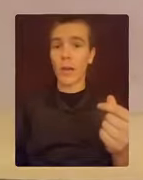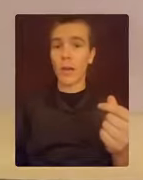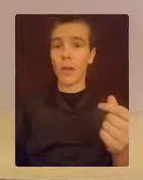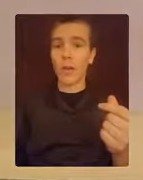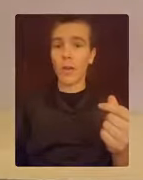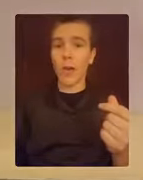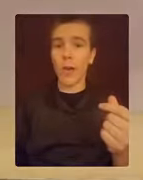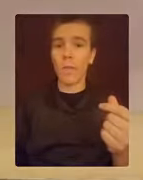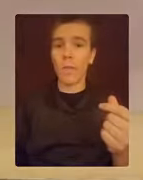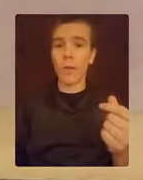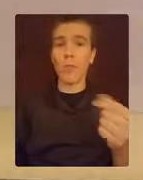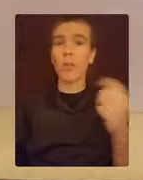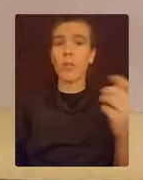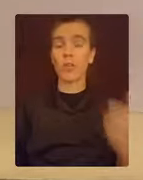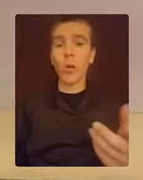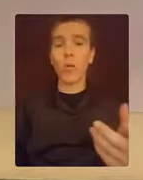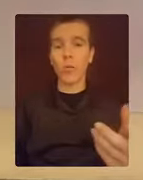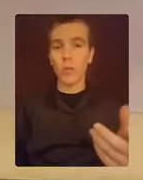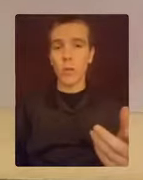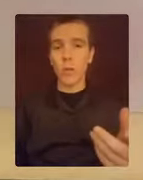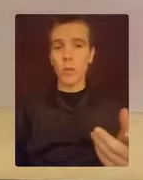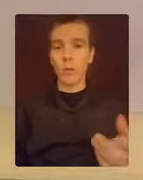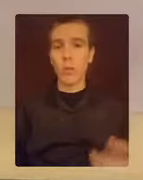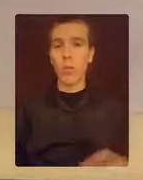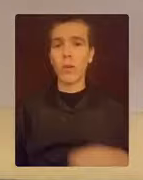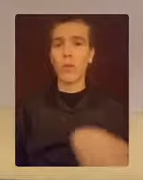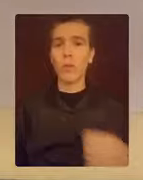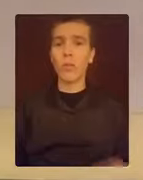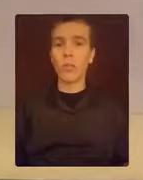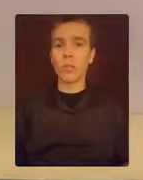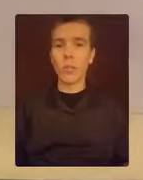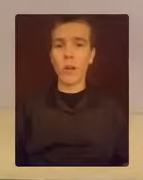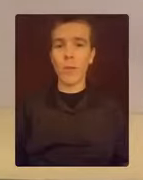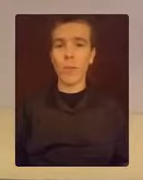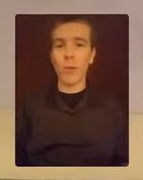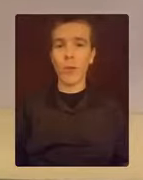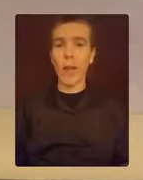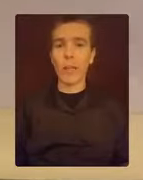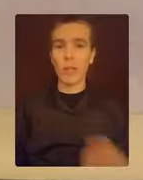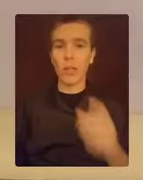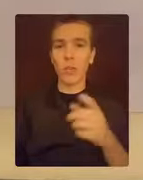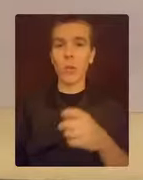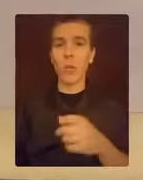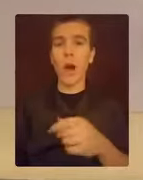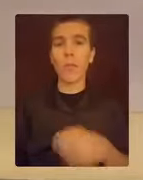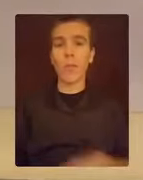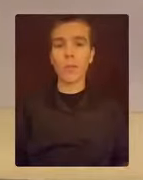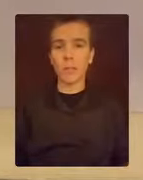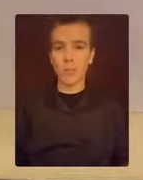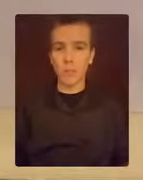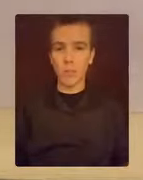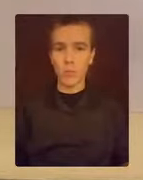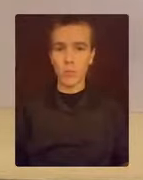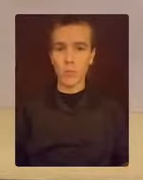Like it there you can't you have no control. But when you're in a lucid dream, you can actually hit the rewind